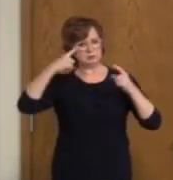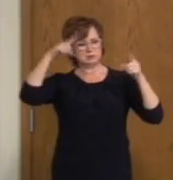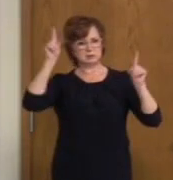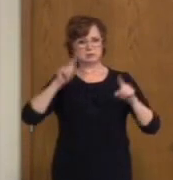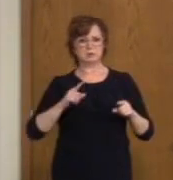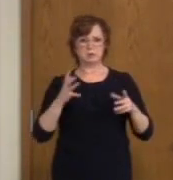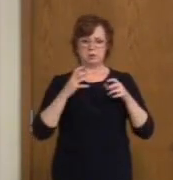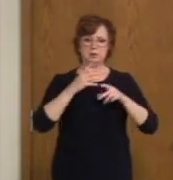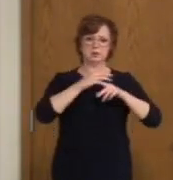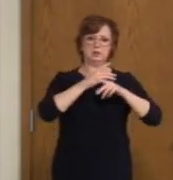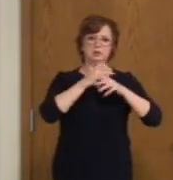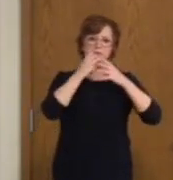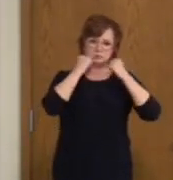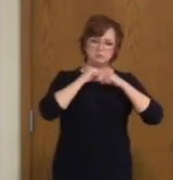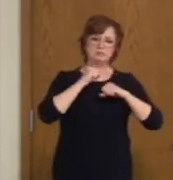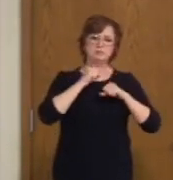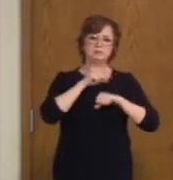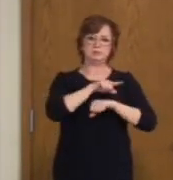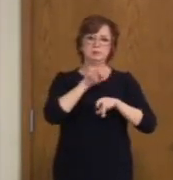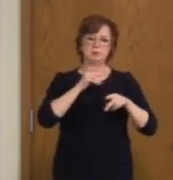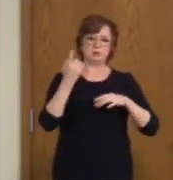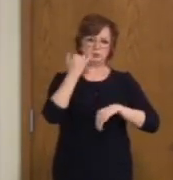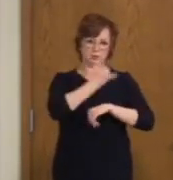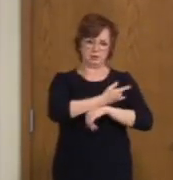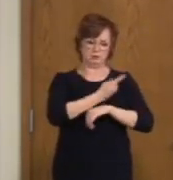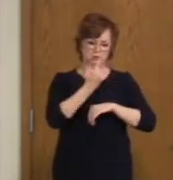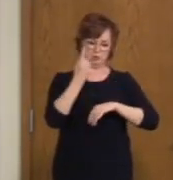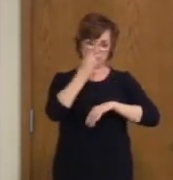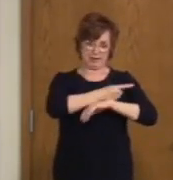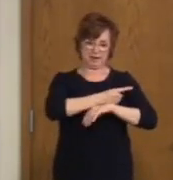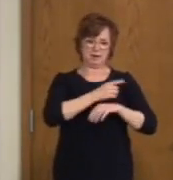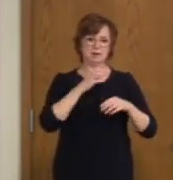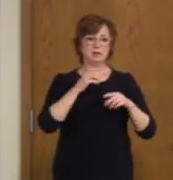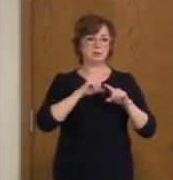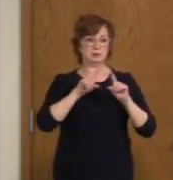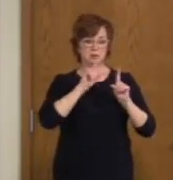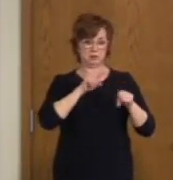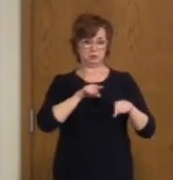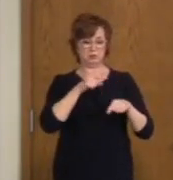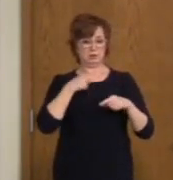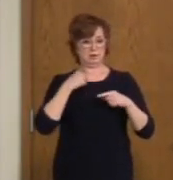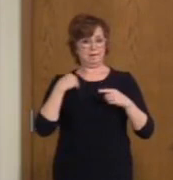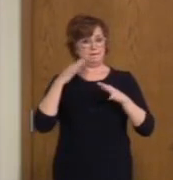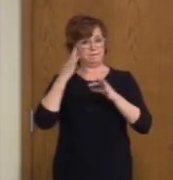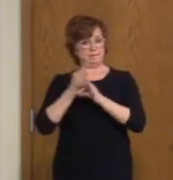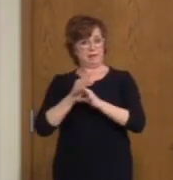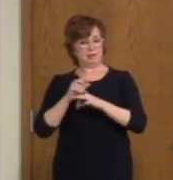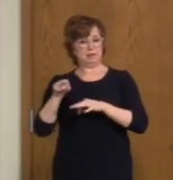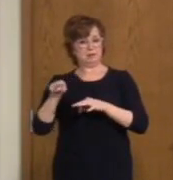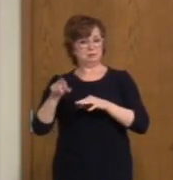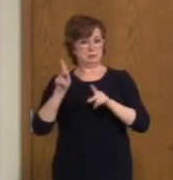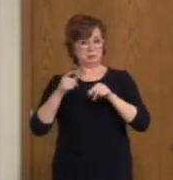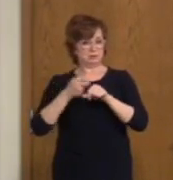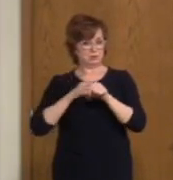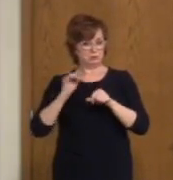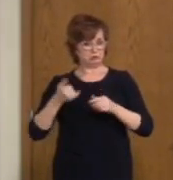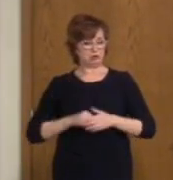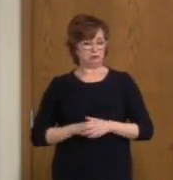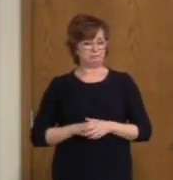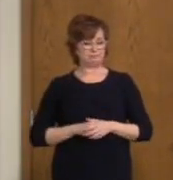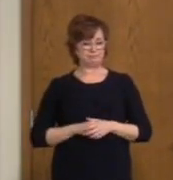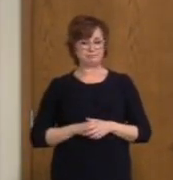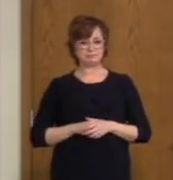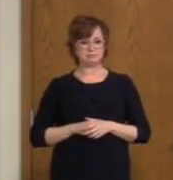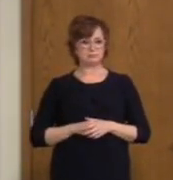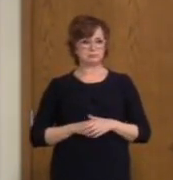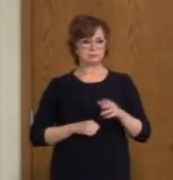today, but to answer your question, I continue to have faith in the people of this province, and I have faith in the people of Moose Jaw. Follow-up question,